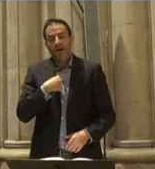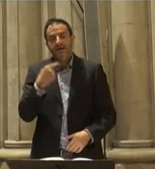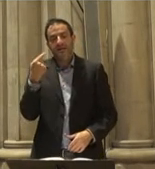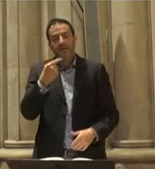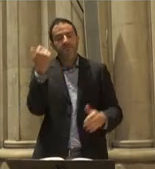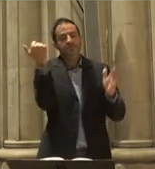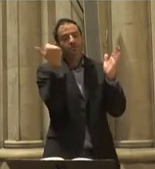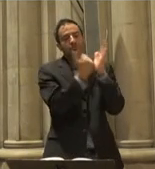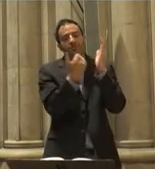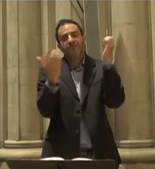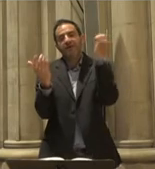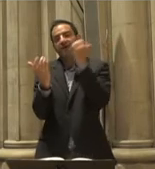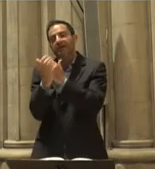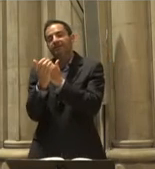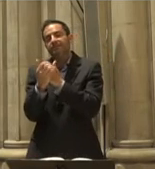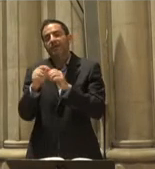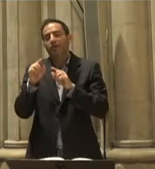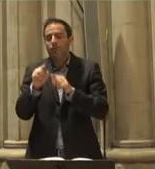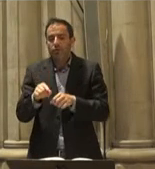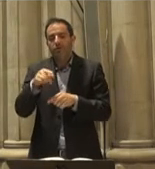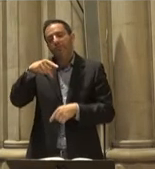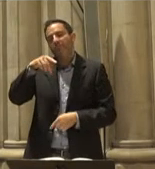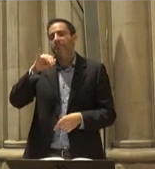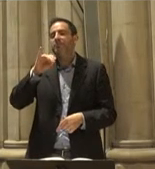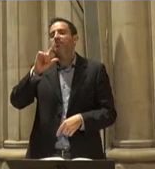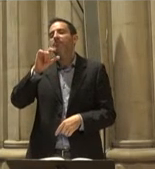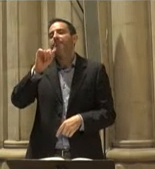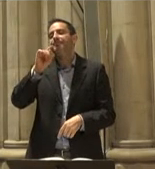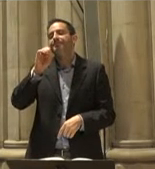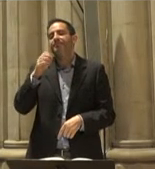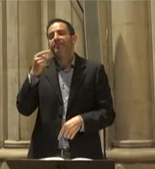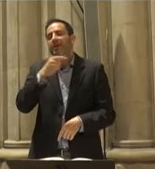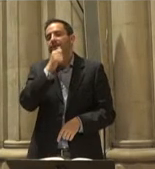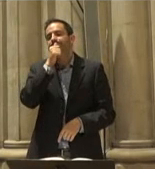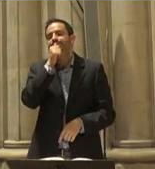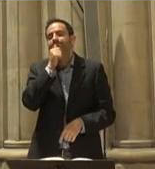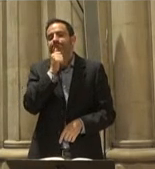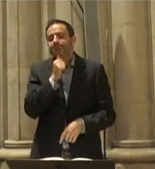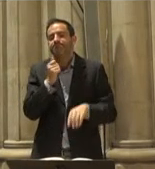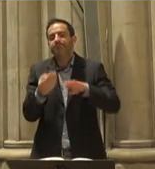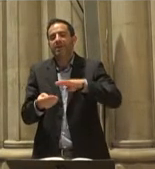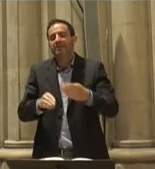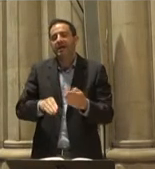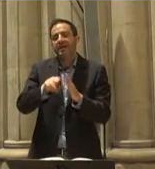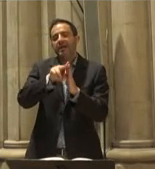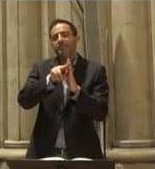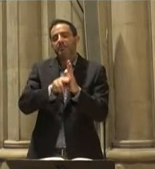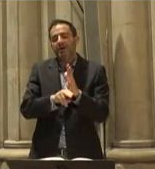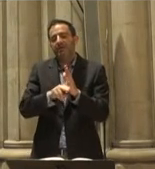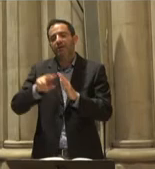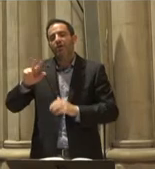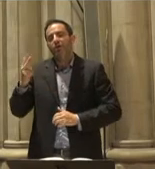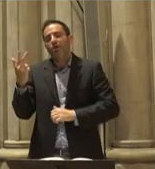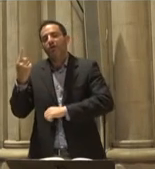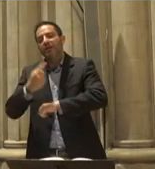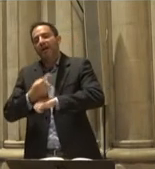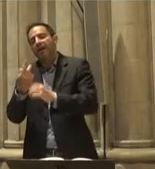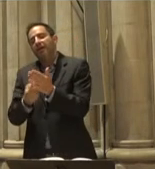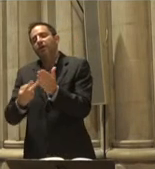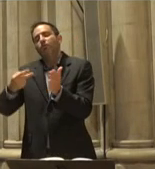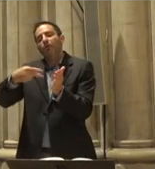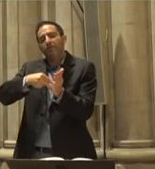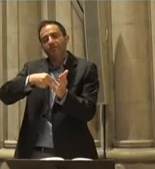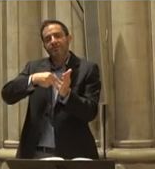was crucified under Pontius Pilate. He suffered death and was buried. On the third day he rose